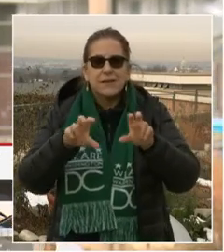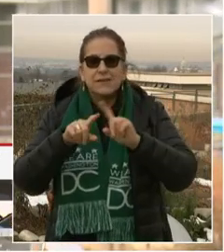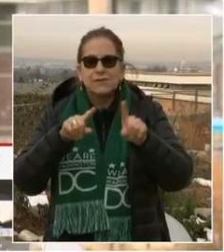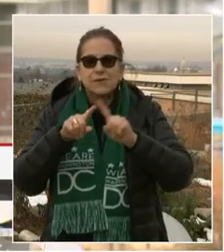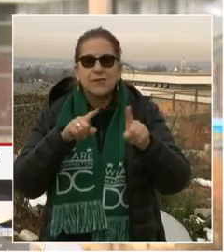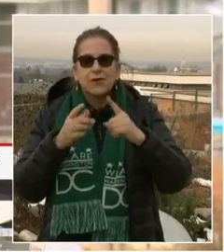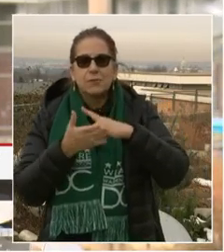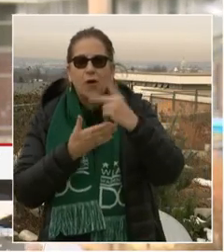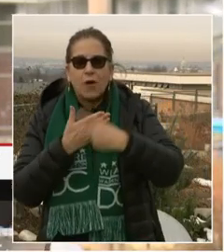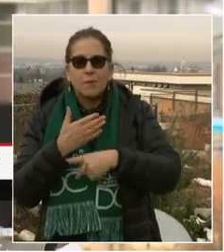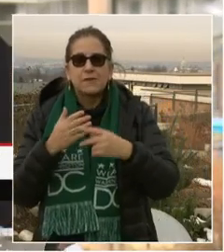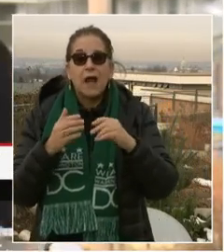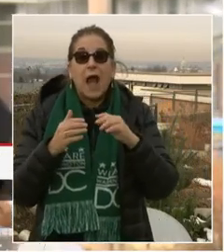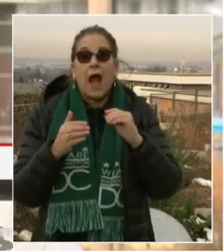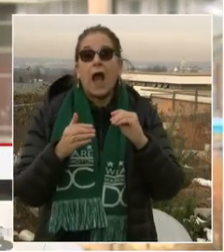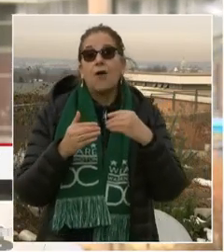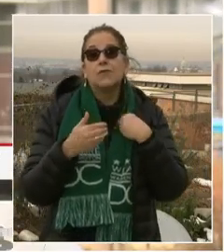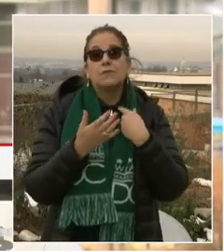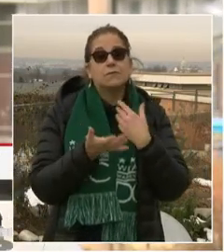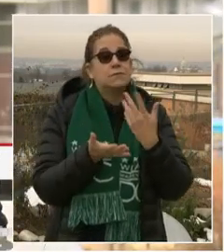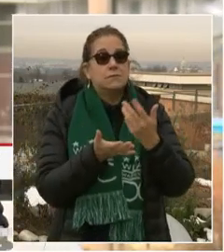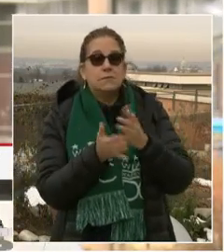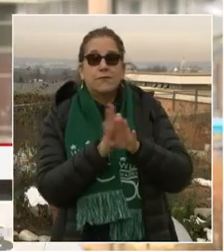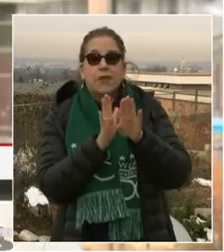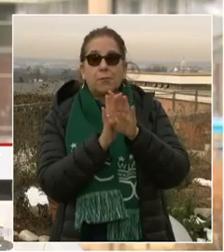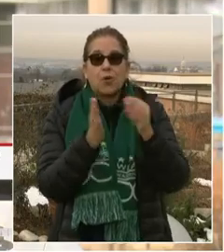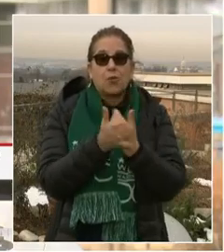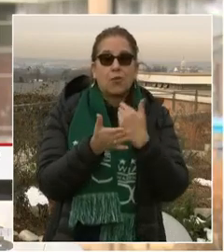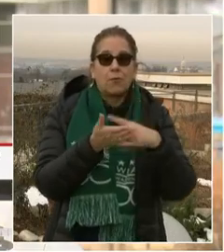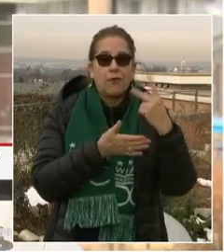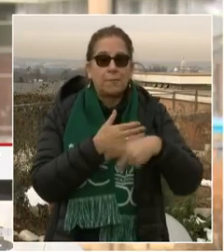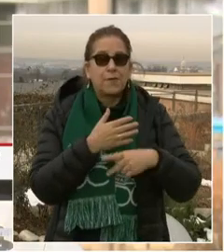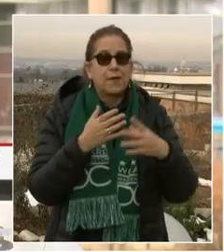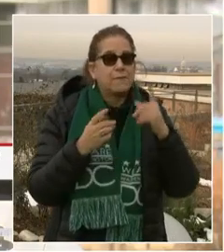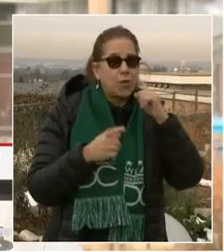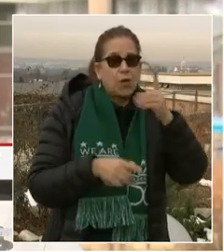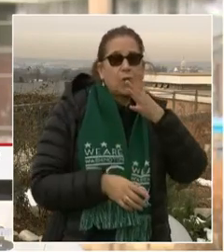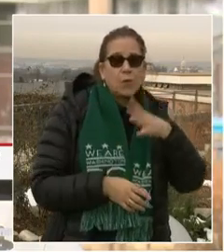support women and families in the district. Jennifer Porter.